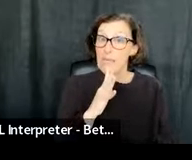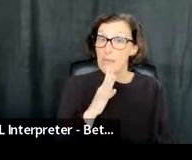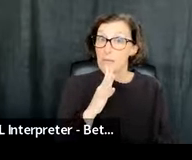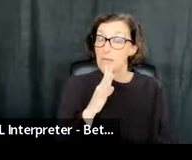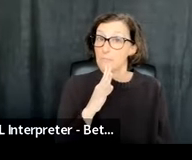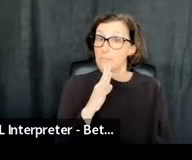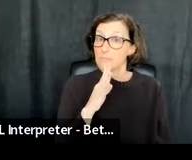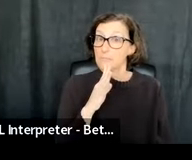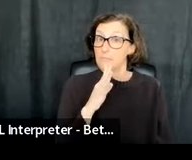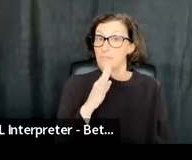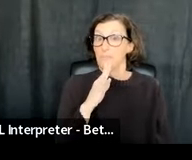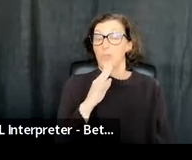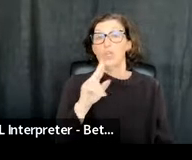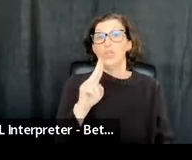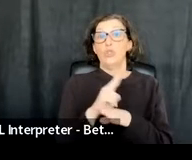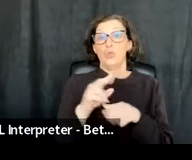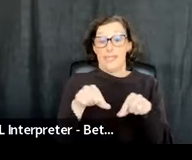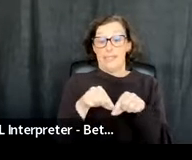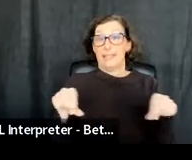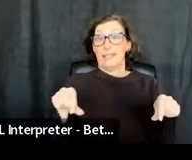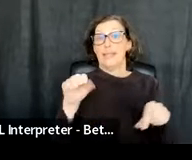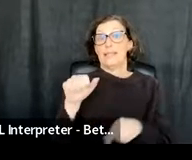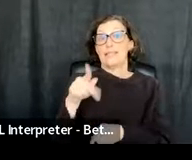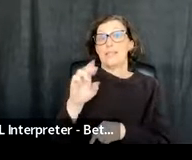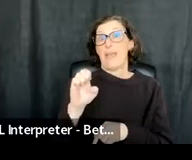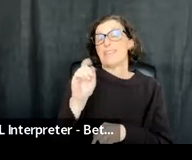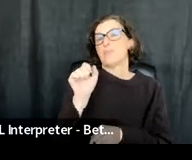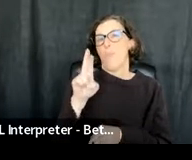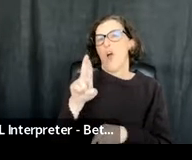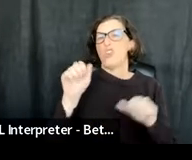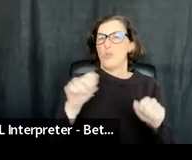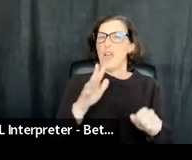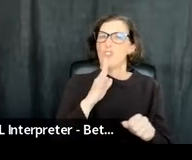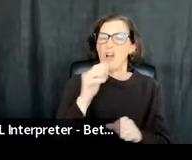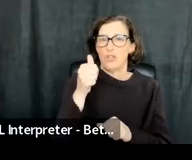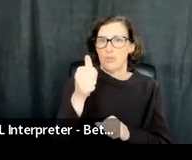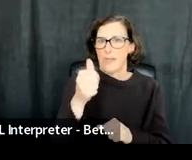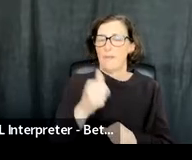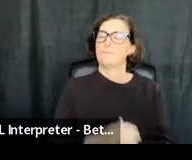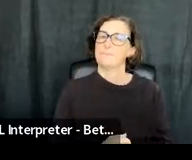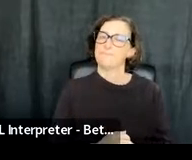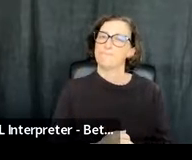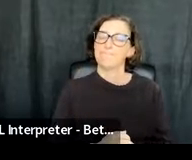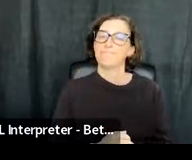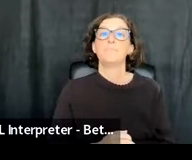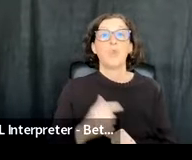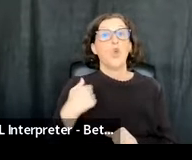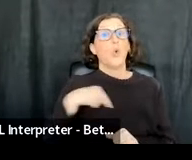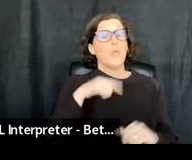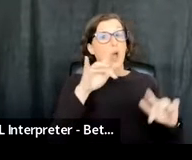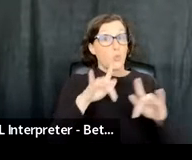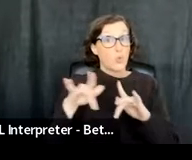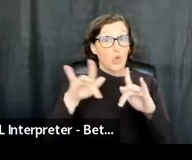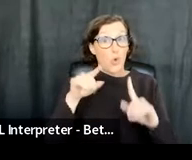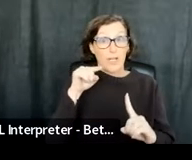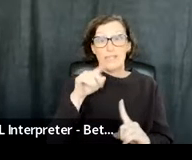talking. We'll be checking questions as you go, and Matt will be kind of informing us. We are recording the webinar,